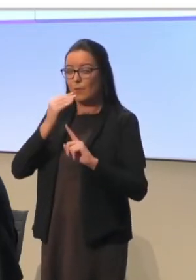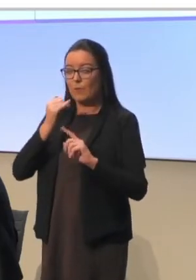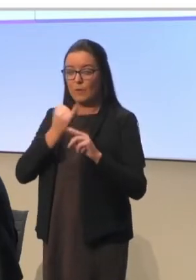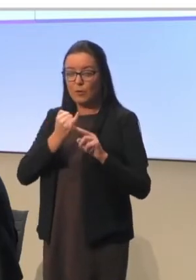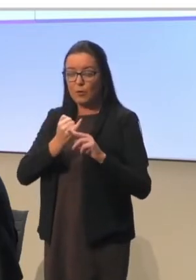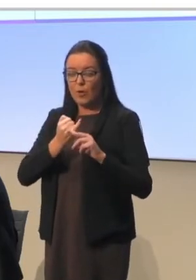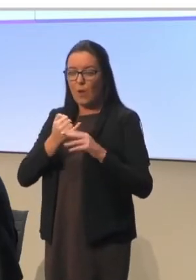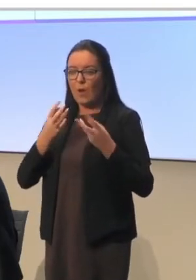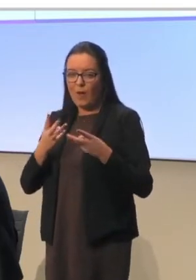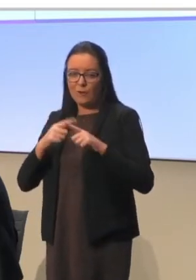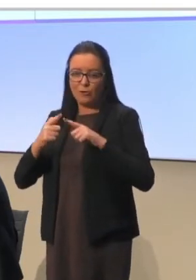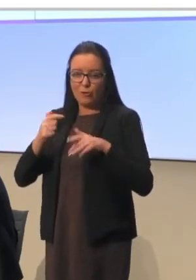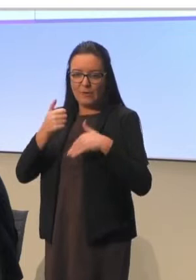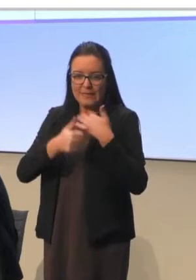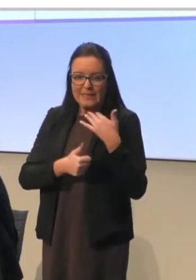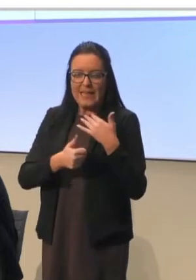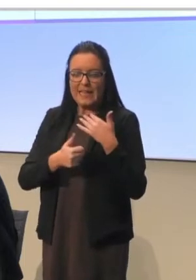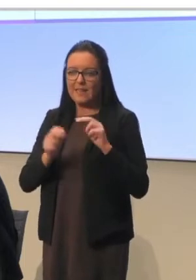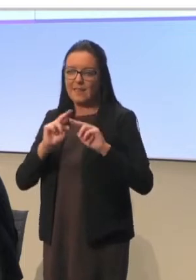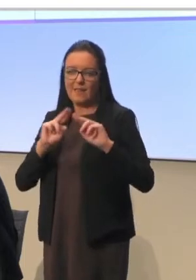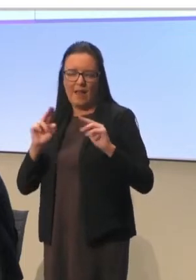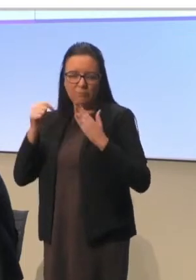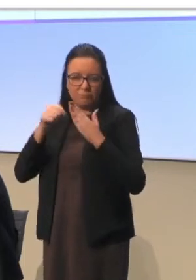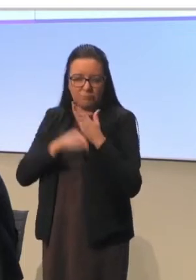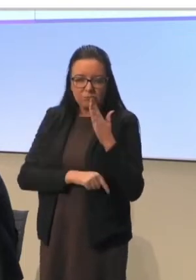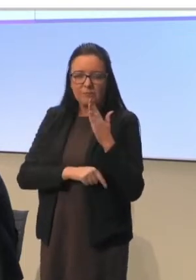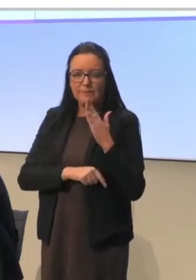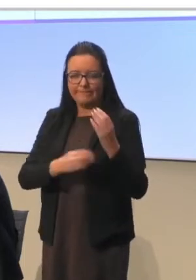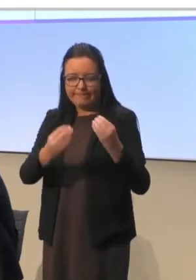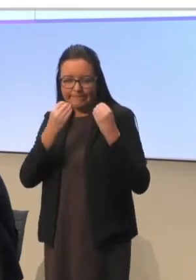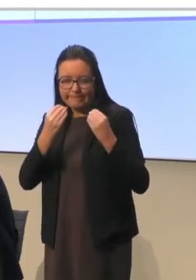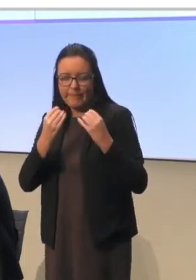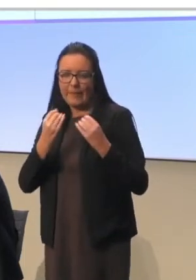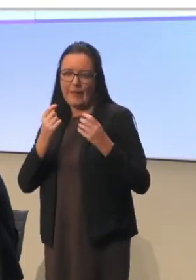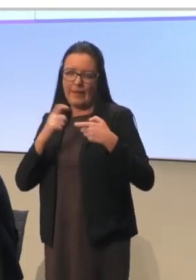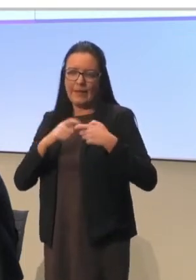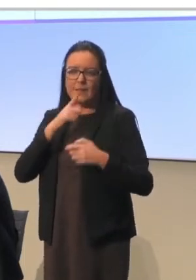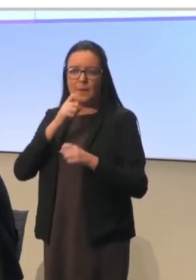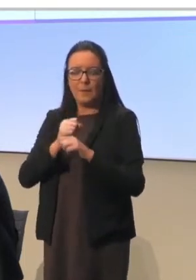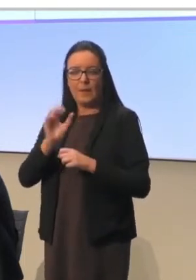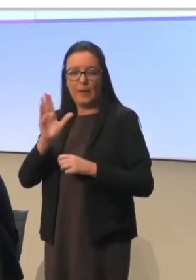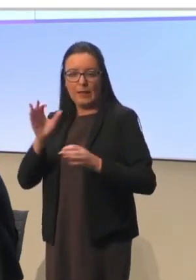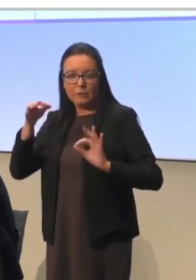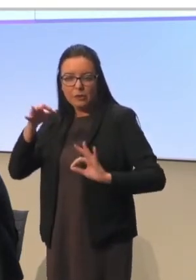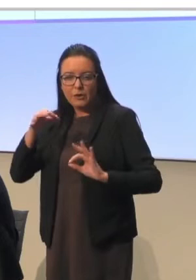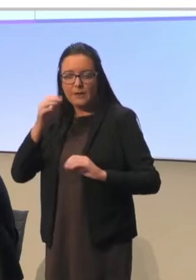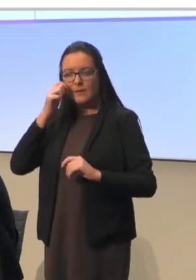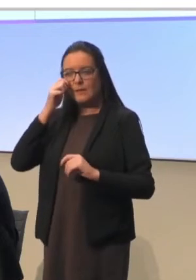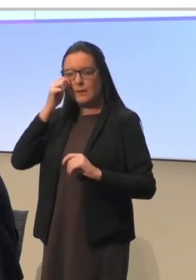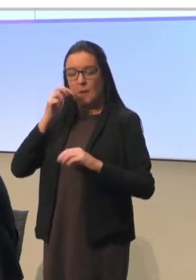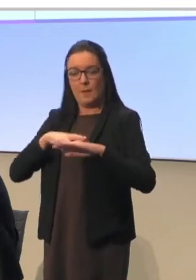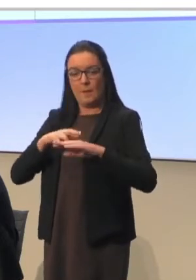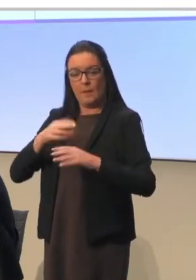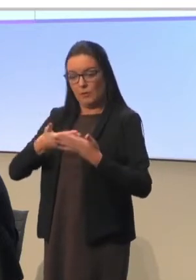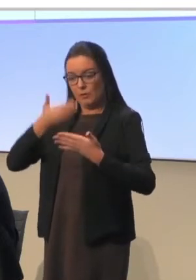to shorter days, to less intensity, I think specifically linked to the Leaving Cert, to a better learning